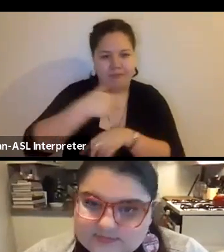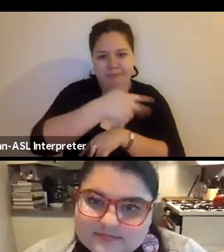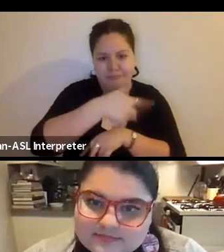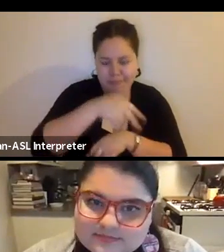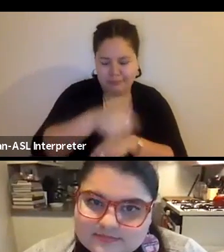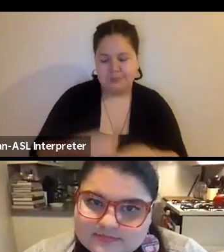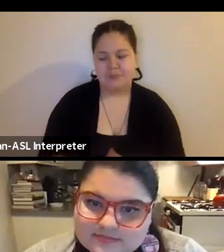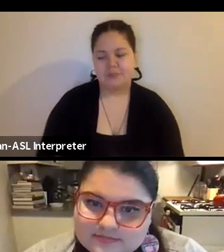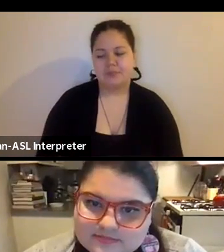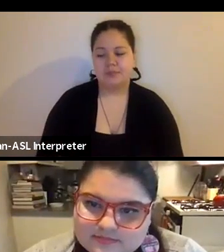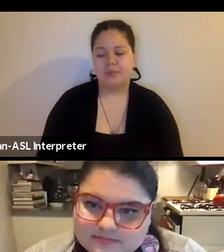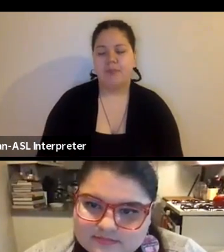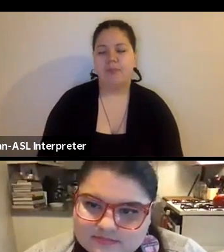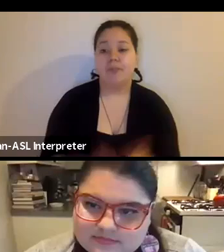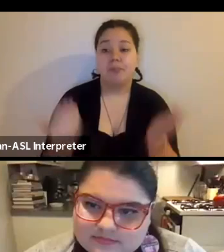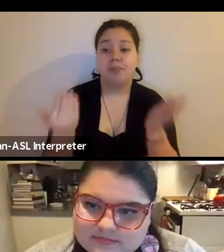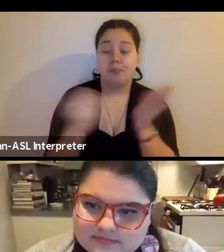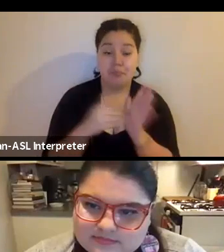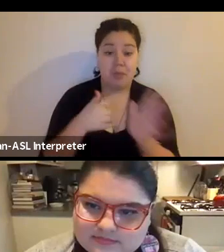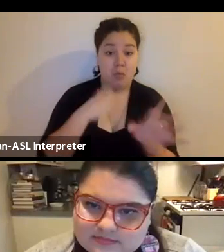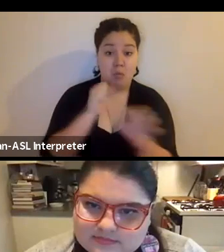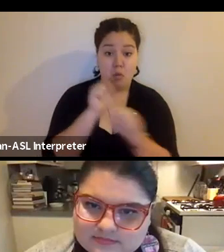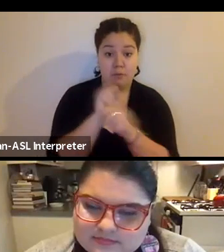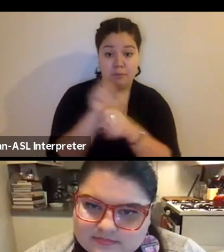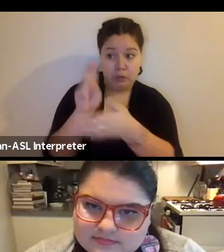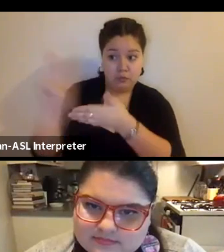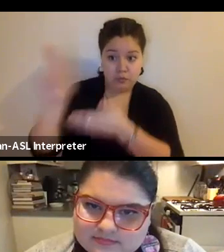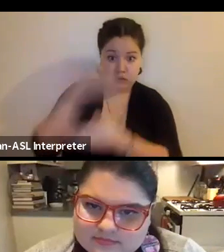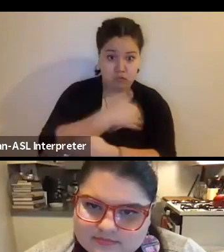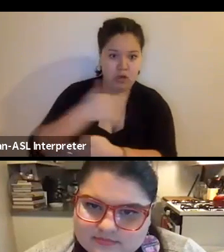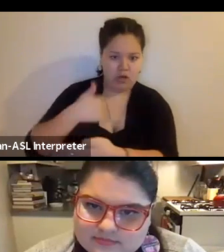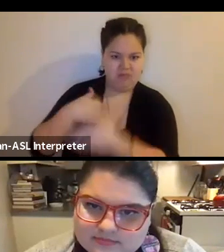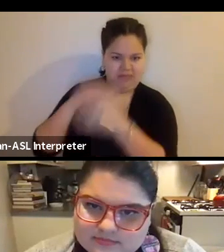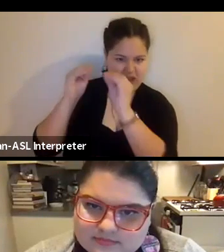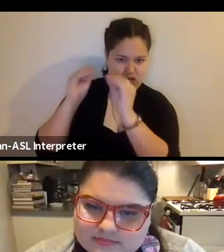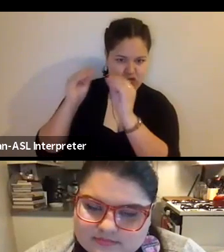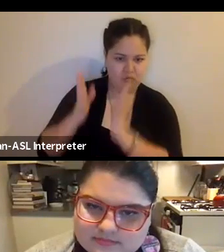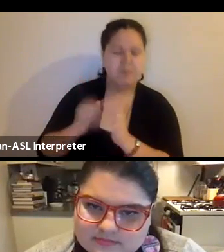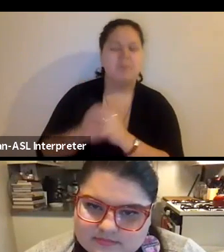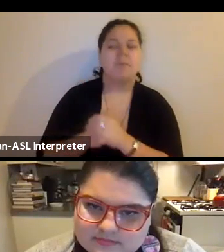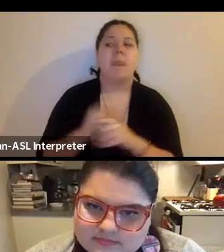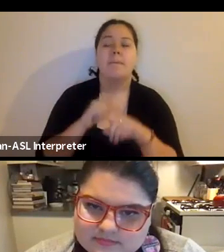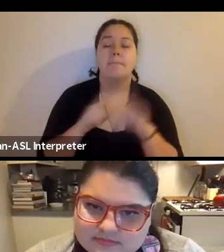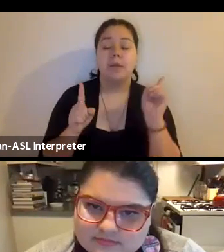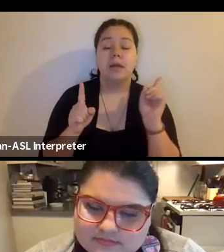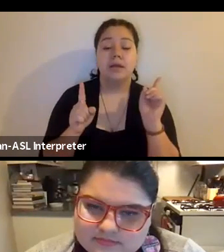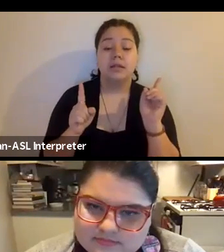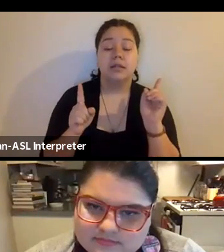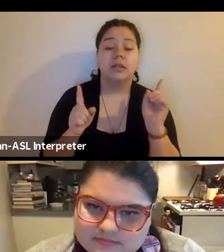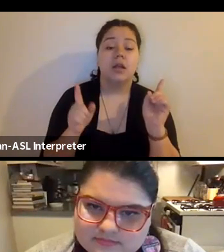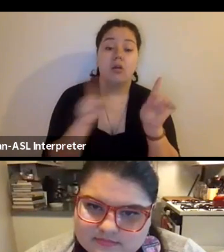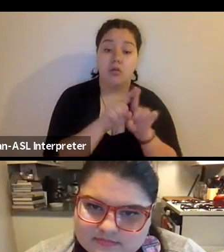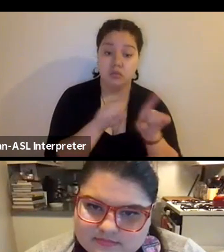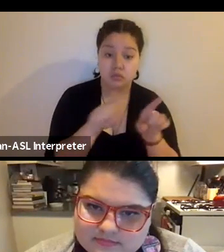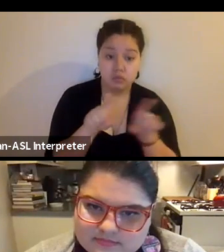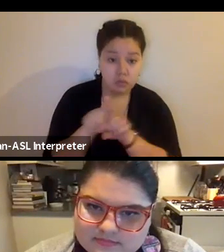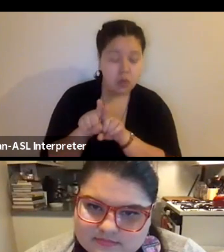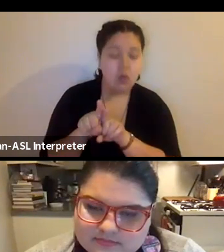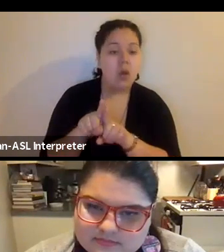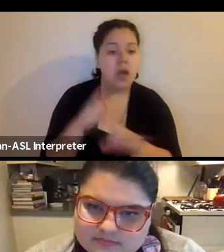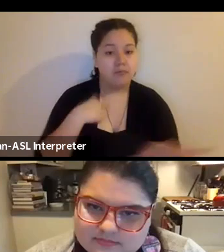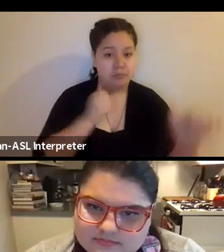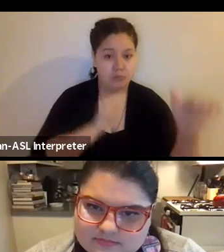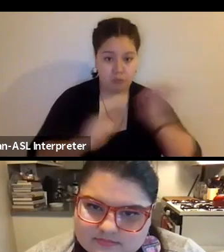I work at the U of T, I teach, but I also am a performer and